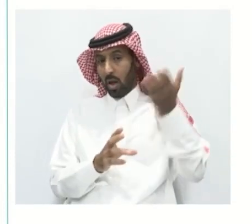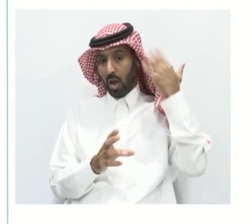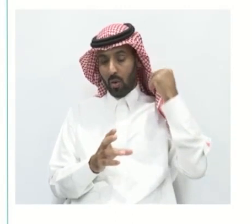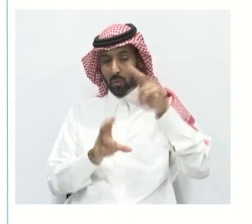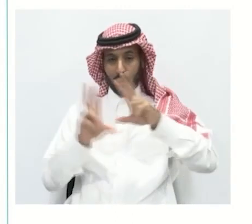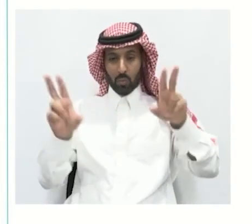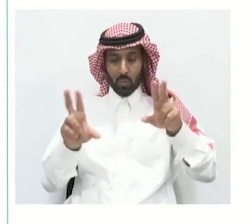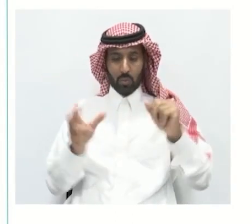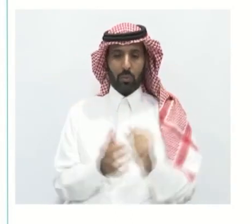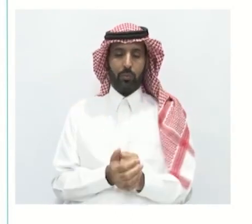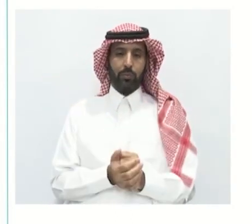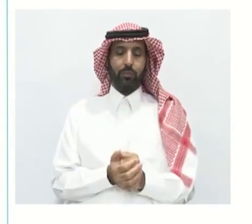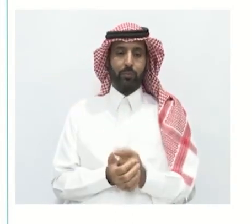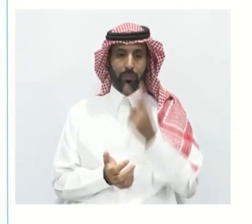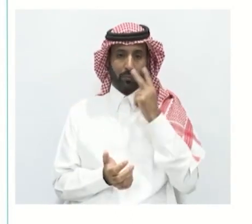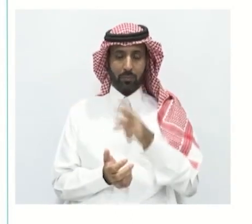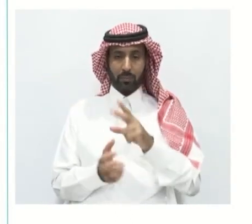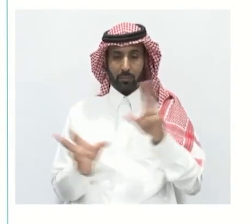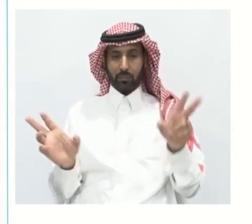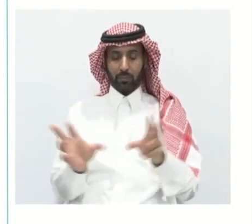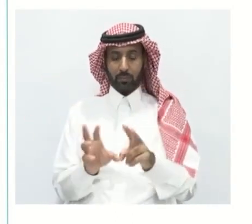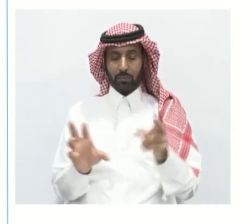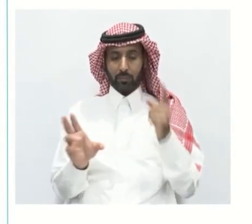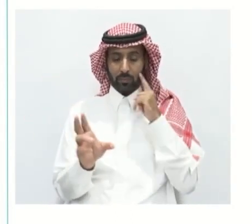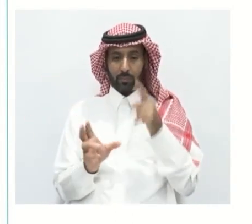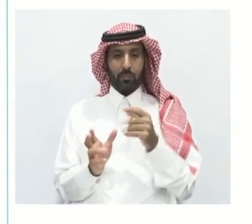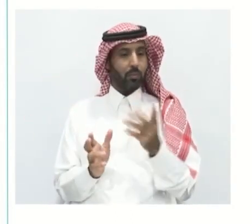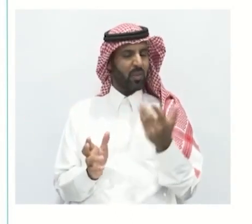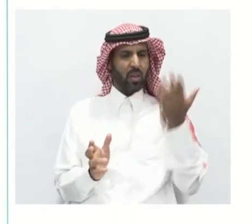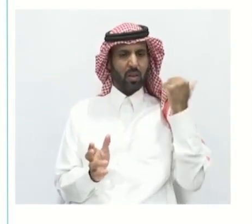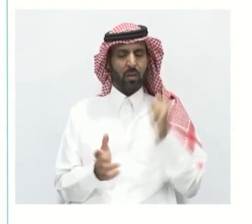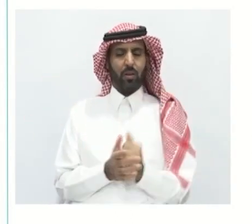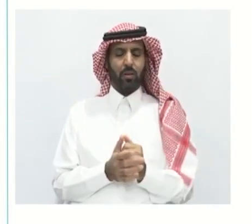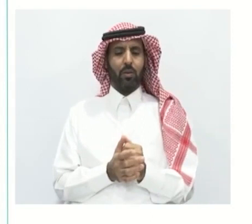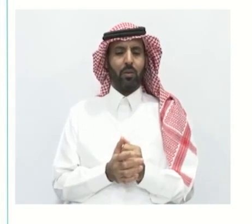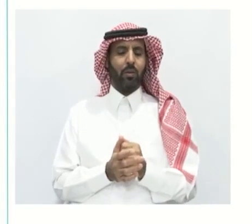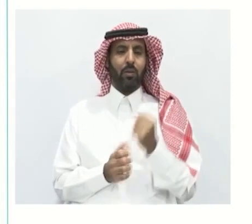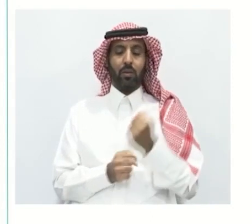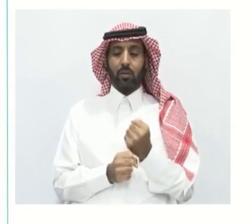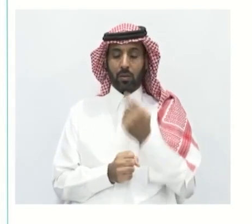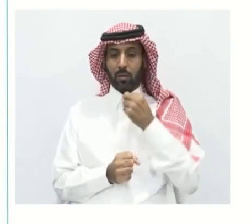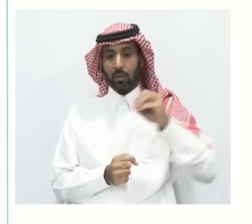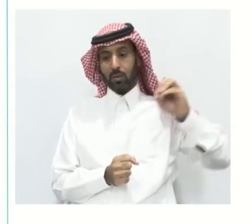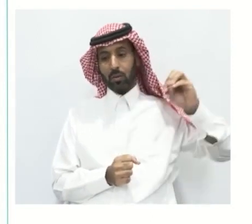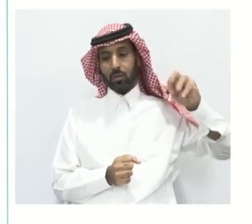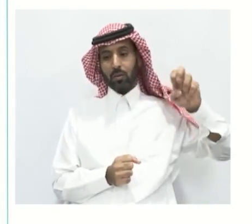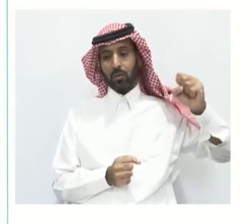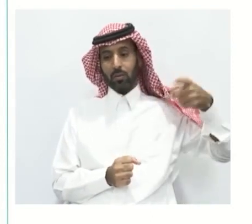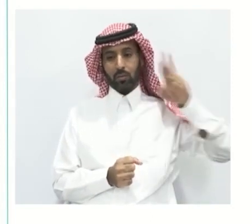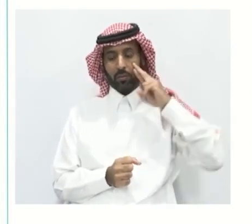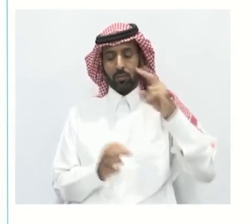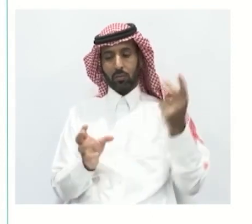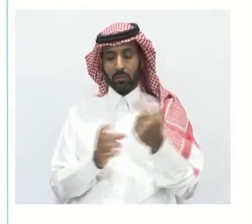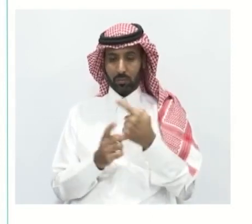We know he watched previous TV dramas. How often did Umar used to watch crime dramas on TV?